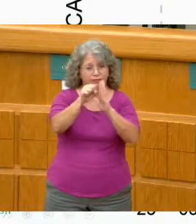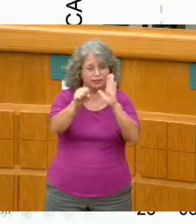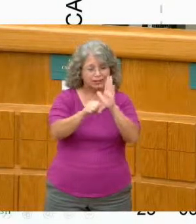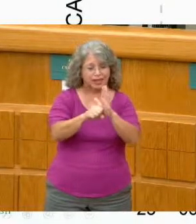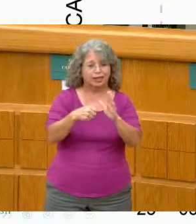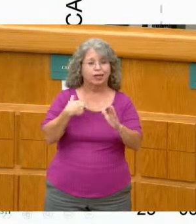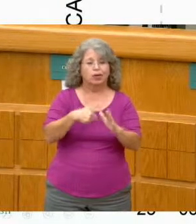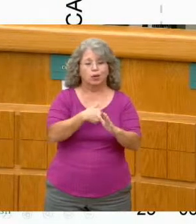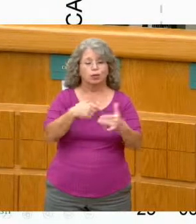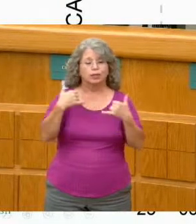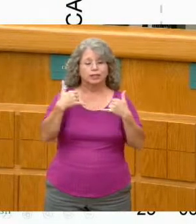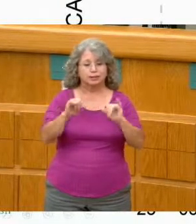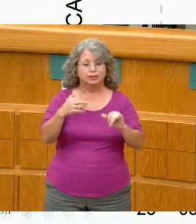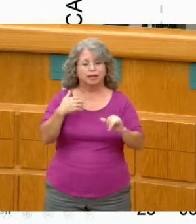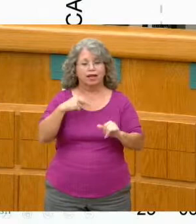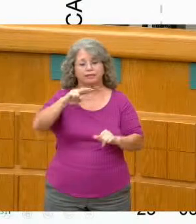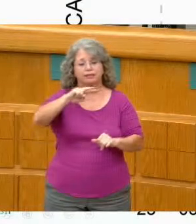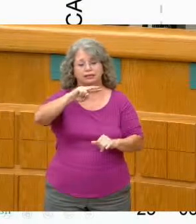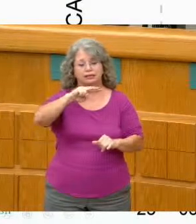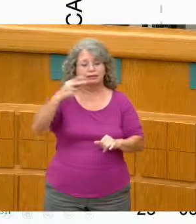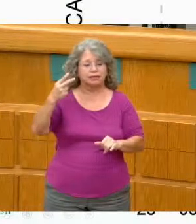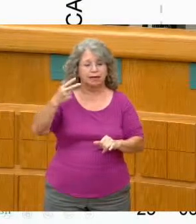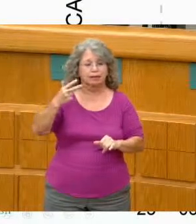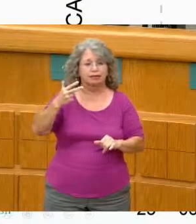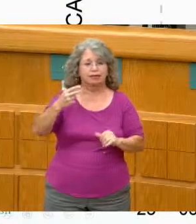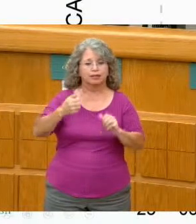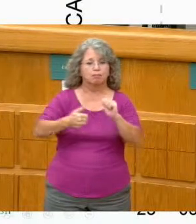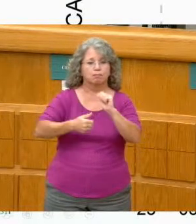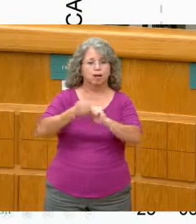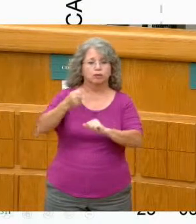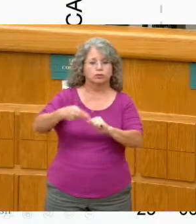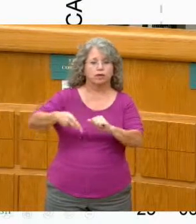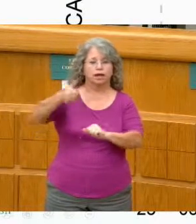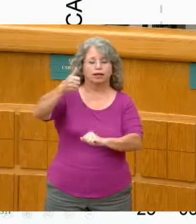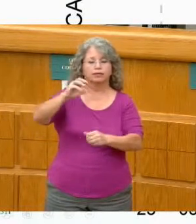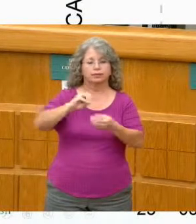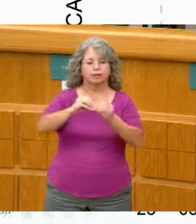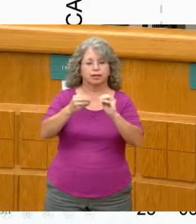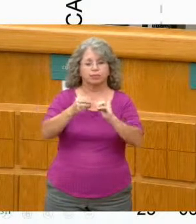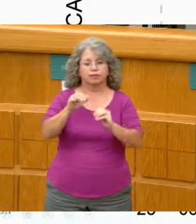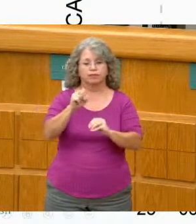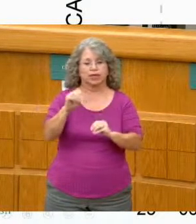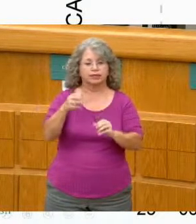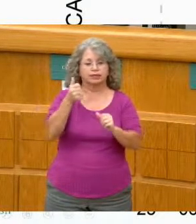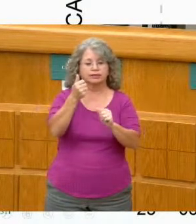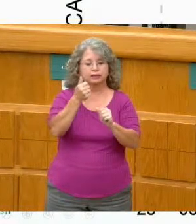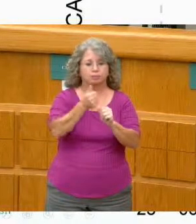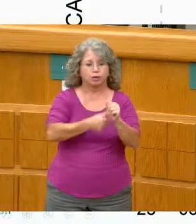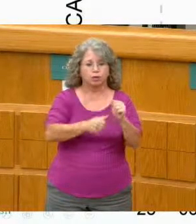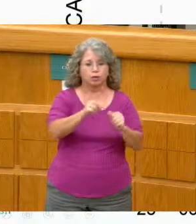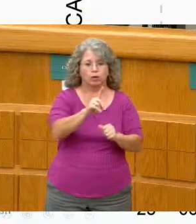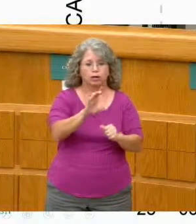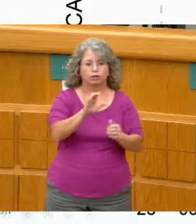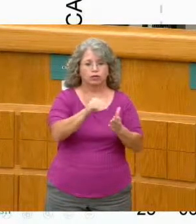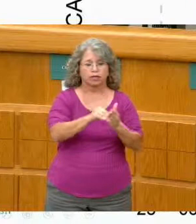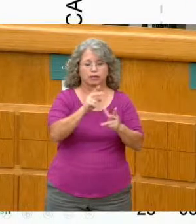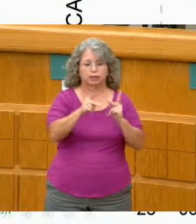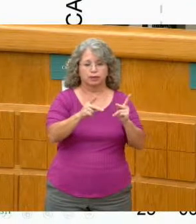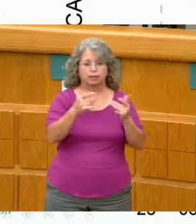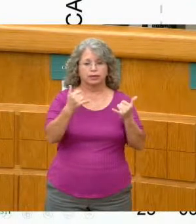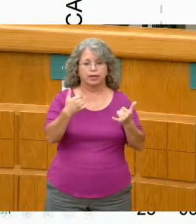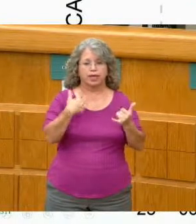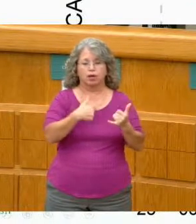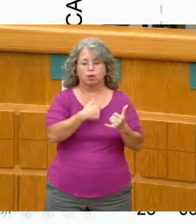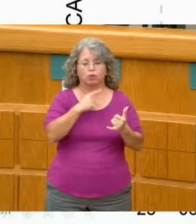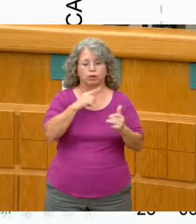have the second highest number of new cases per day per capita, but it's declining, and we're now